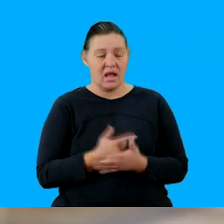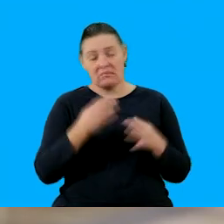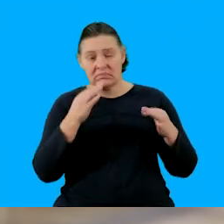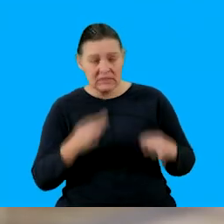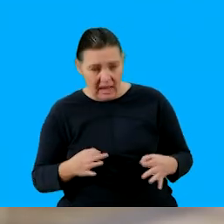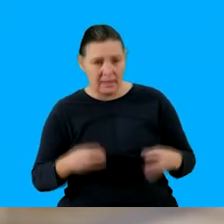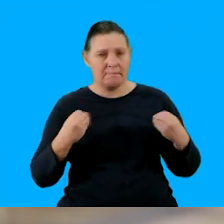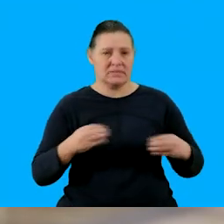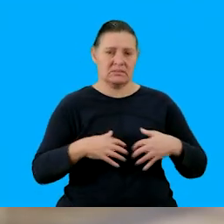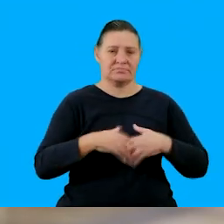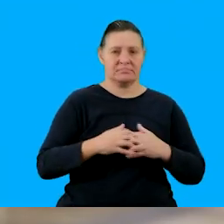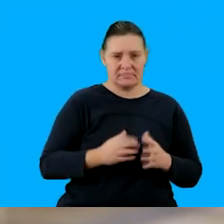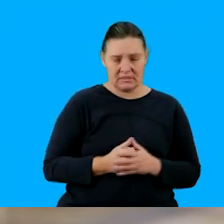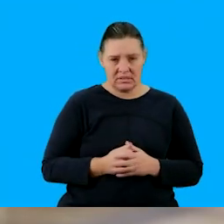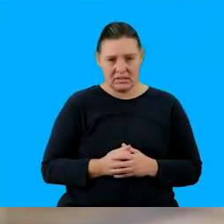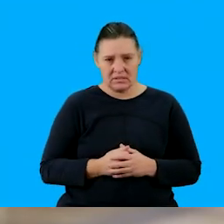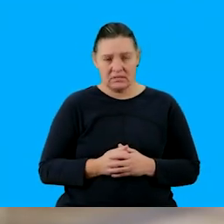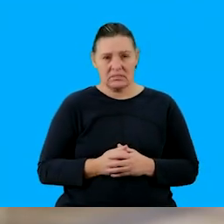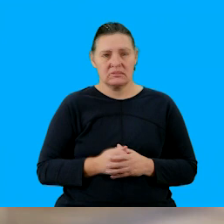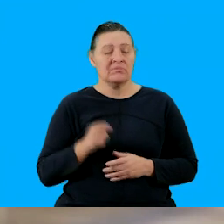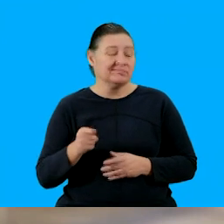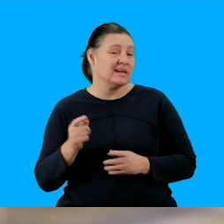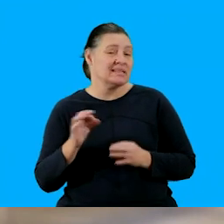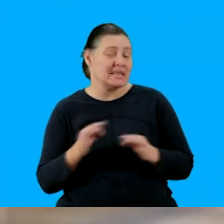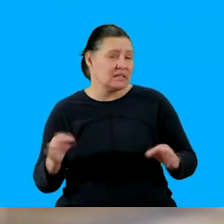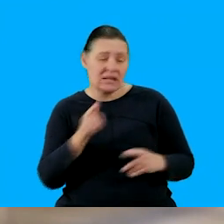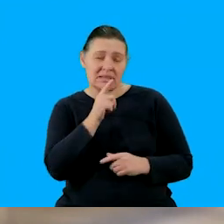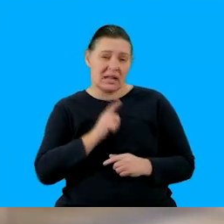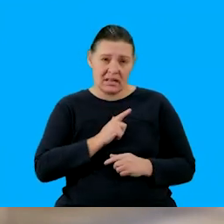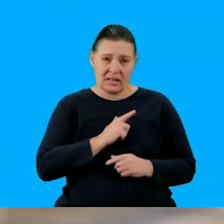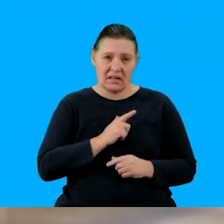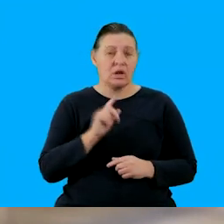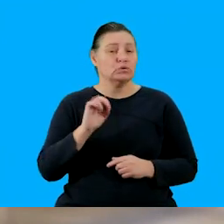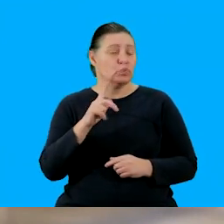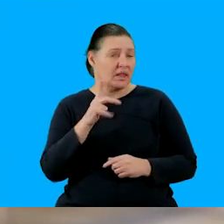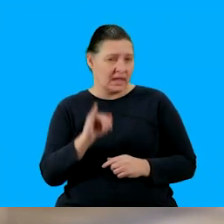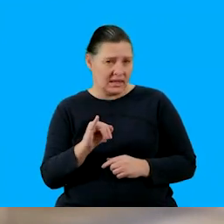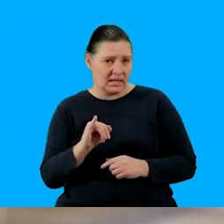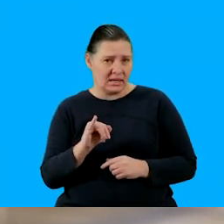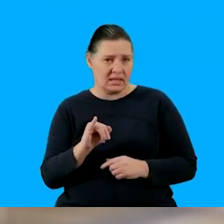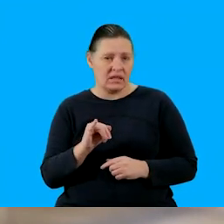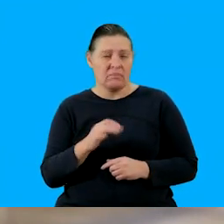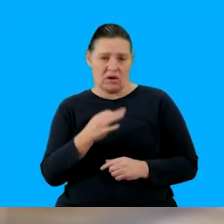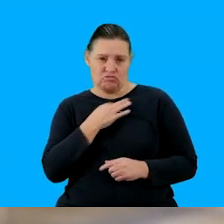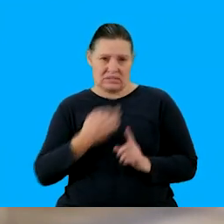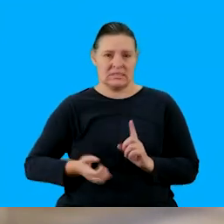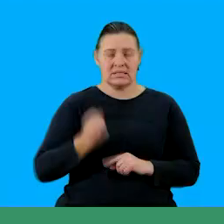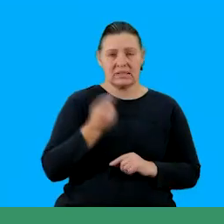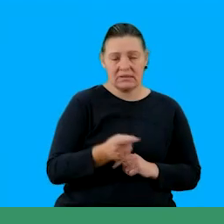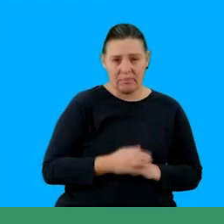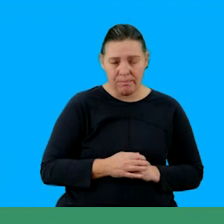and decided to start a business. So that sentence simply tells us that Tuli is a risk